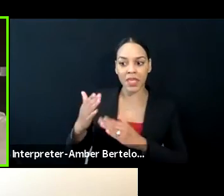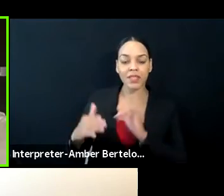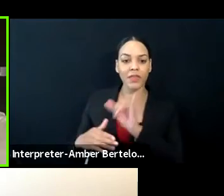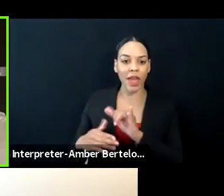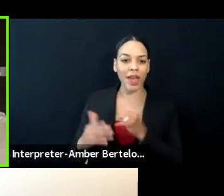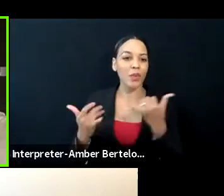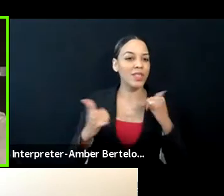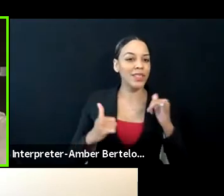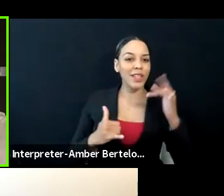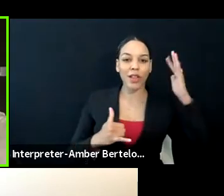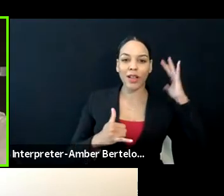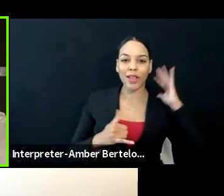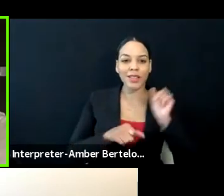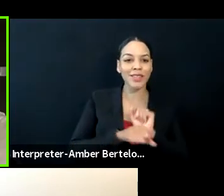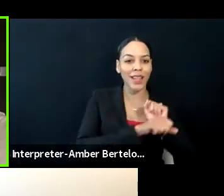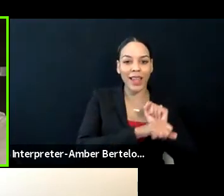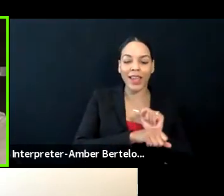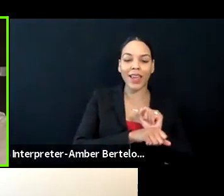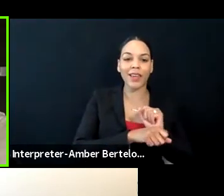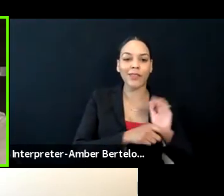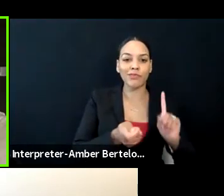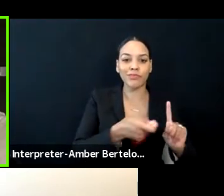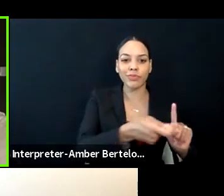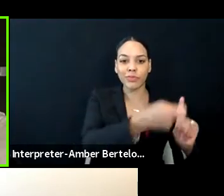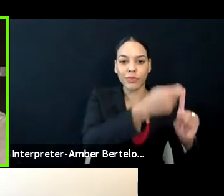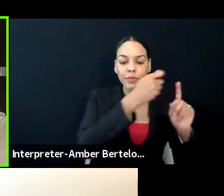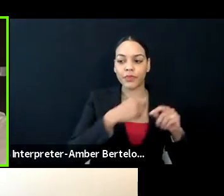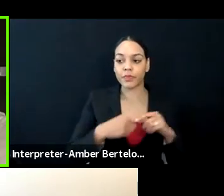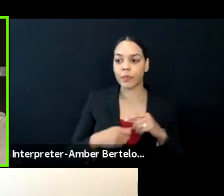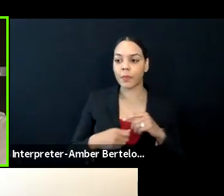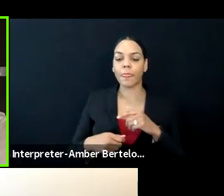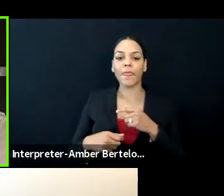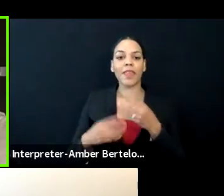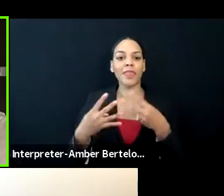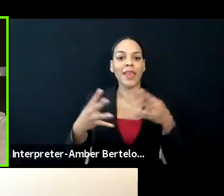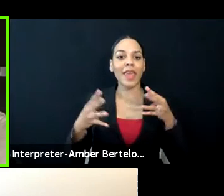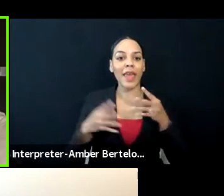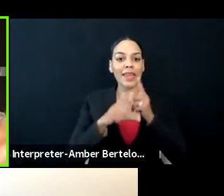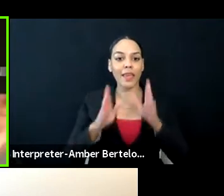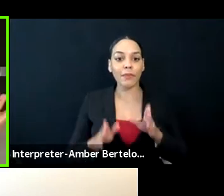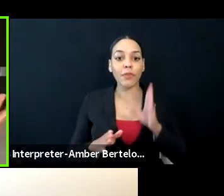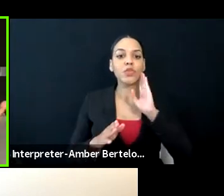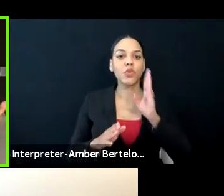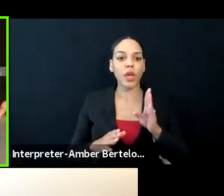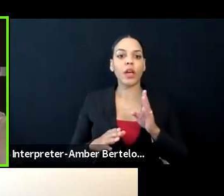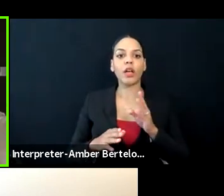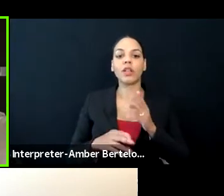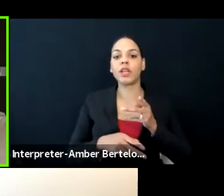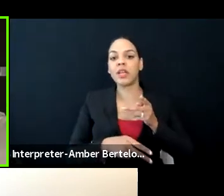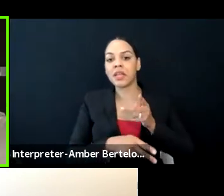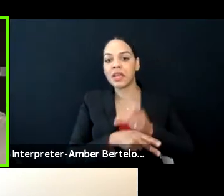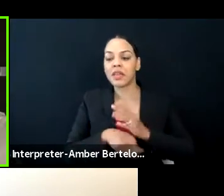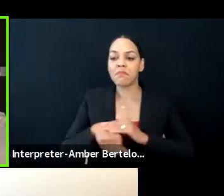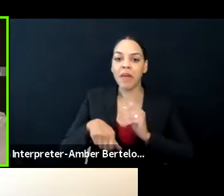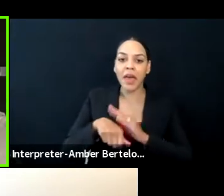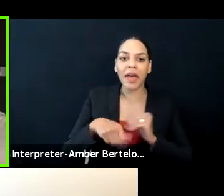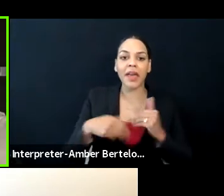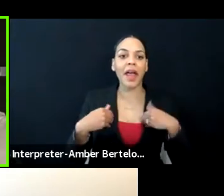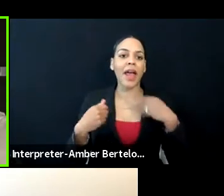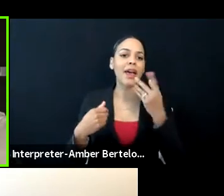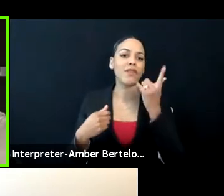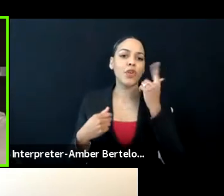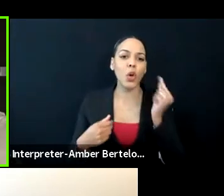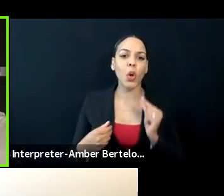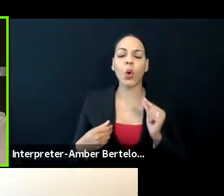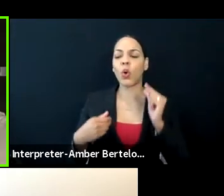know, I say they the gatekeepers will treat their pets very, very well. They give them golden cages and